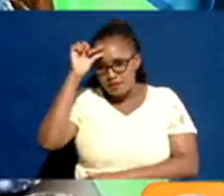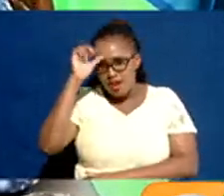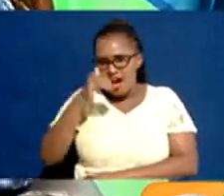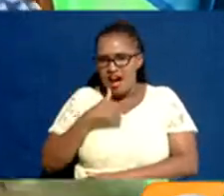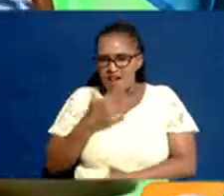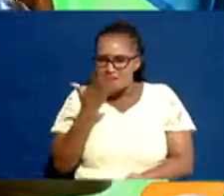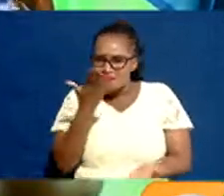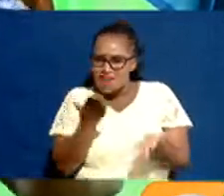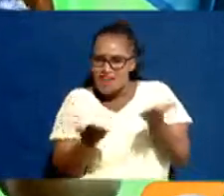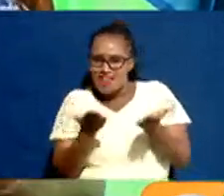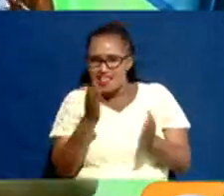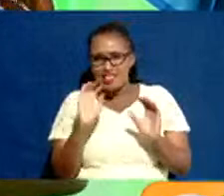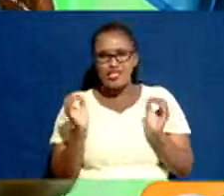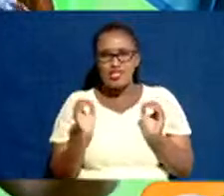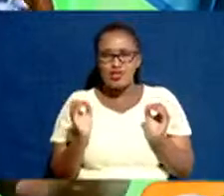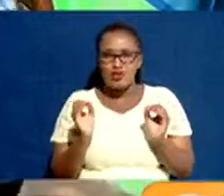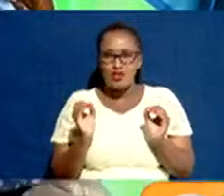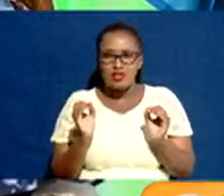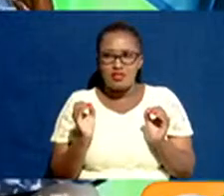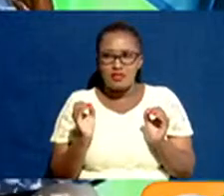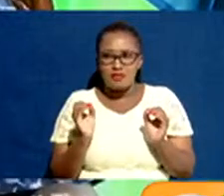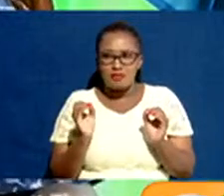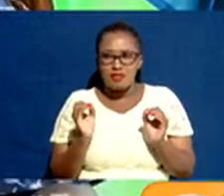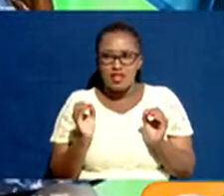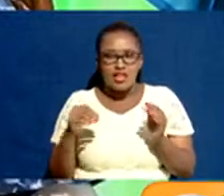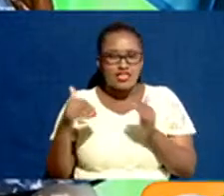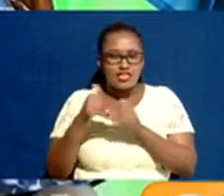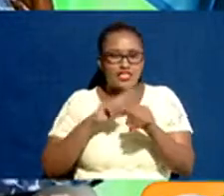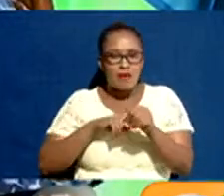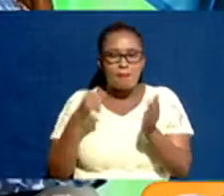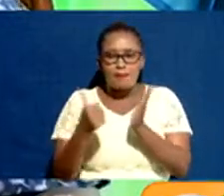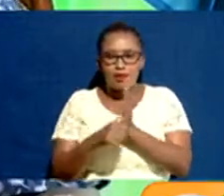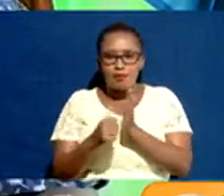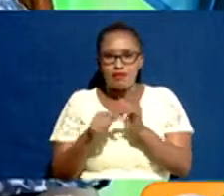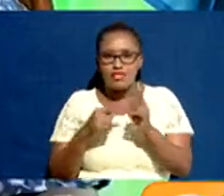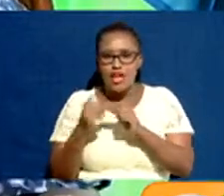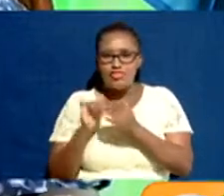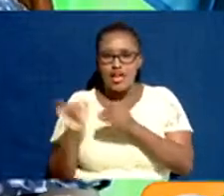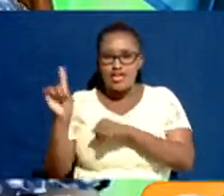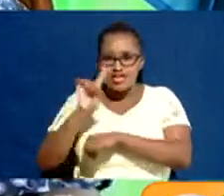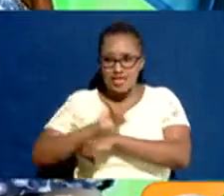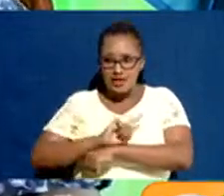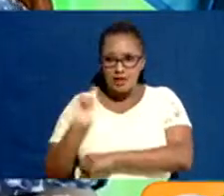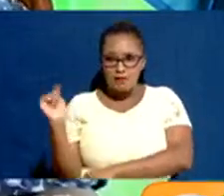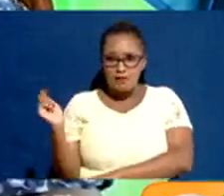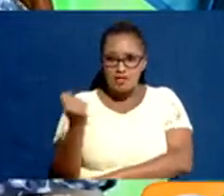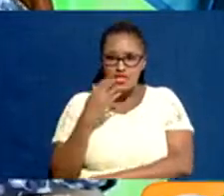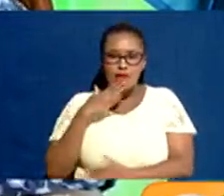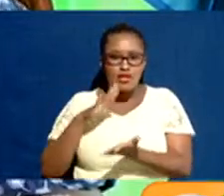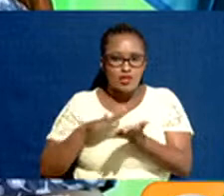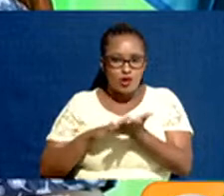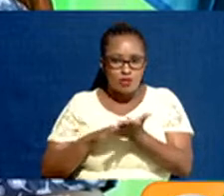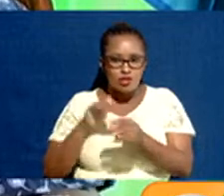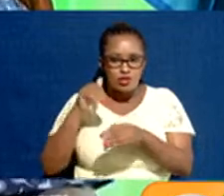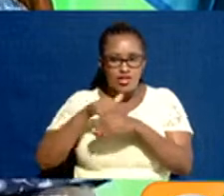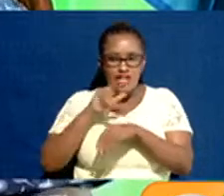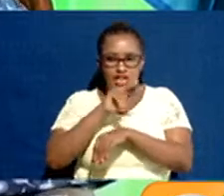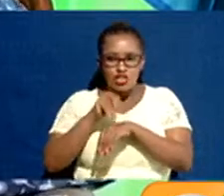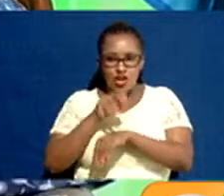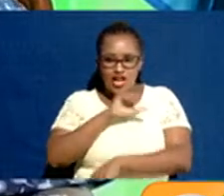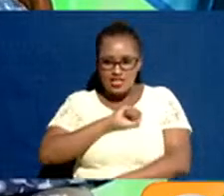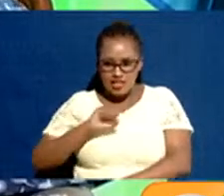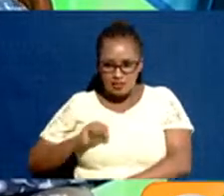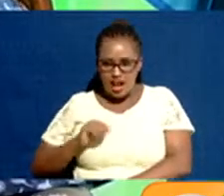balance. And theft and plunder of resources started from that day. The president has recommended to the National Assembly